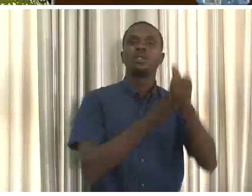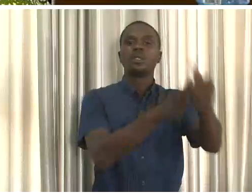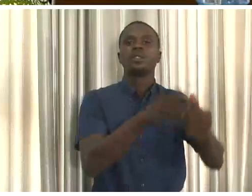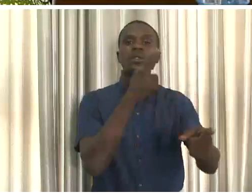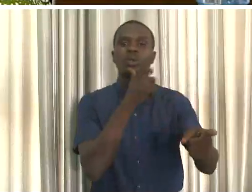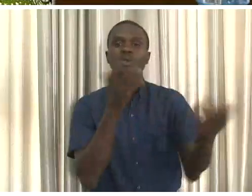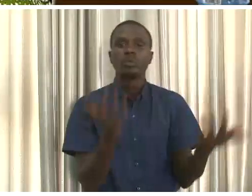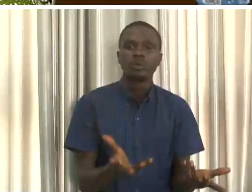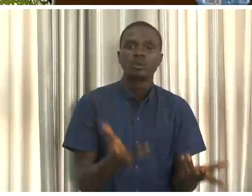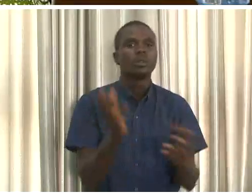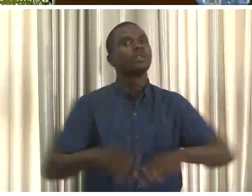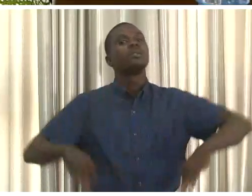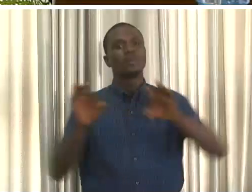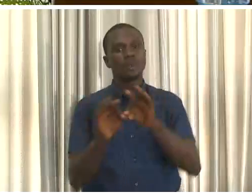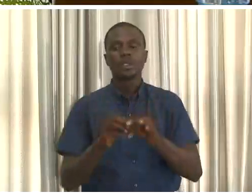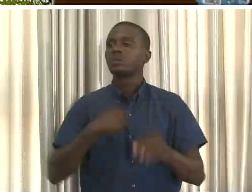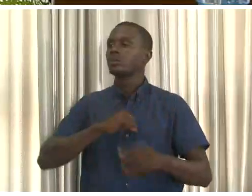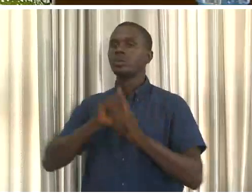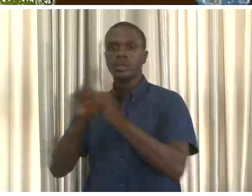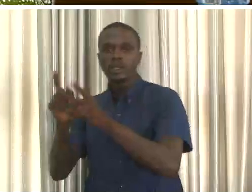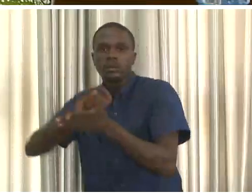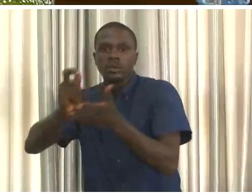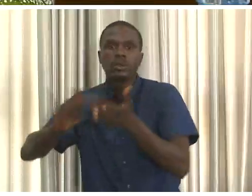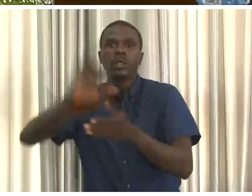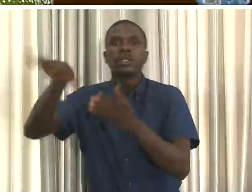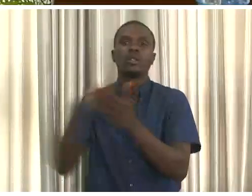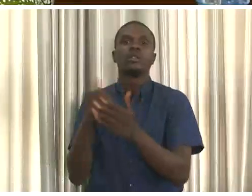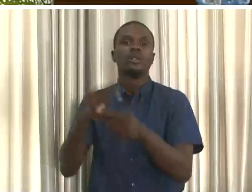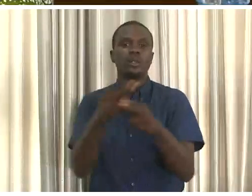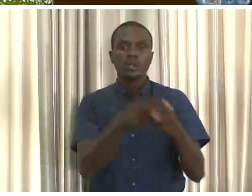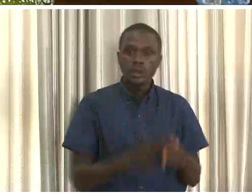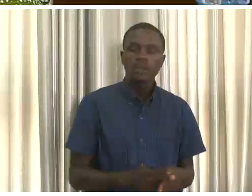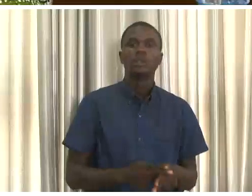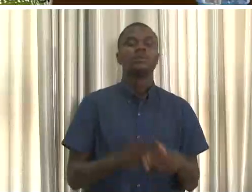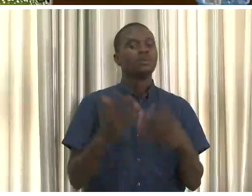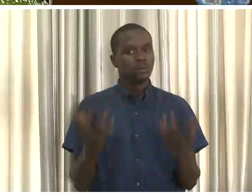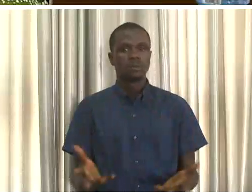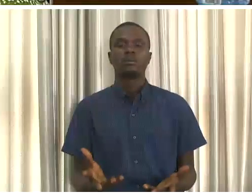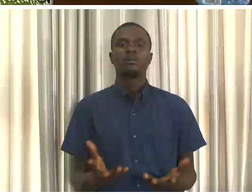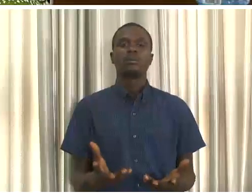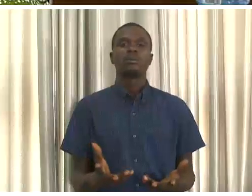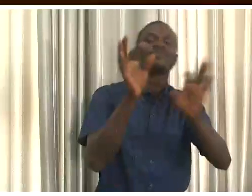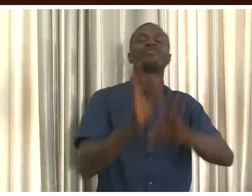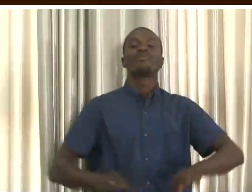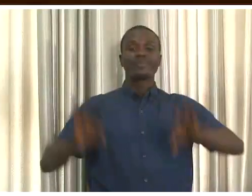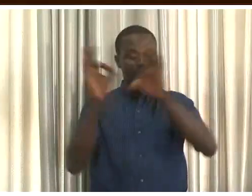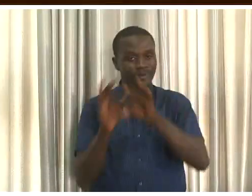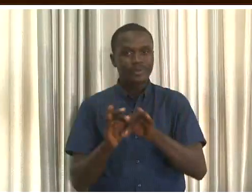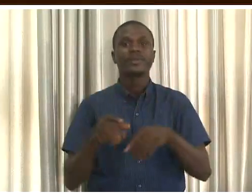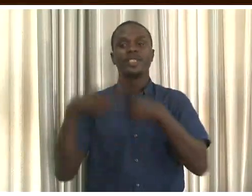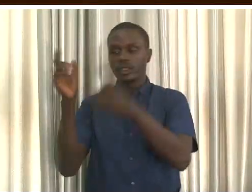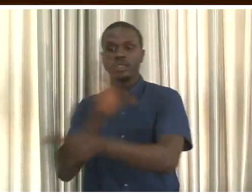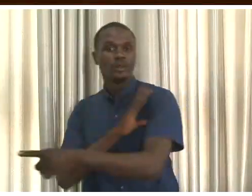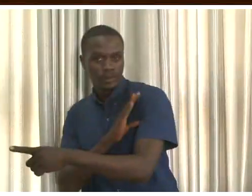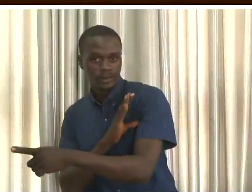faceless protest. If you're not saying you're a man or woman enough, I'm sorry to say, you got an issue where they burn you, go to the authorities and express yourself. Very important for do so.